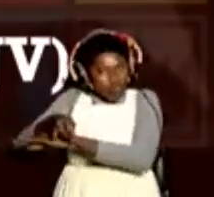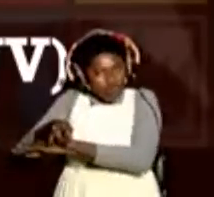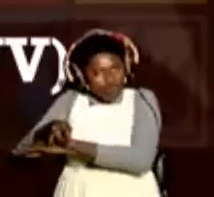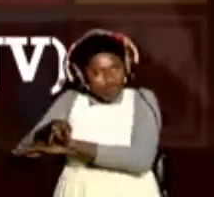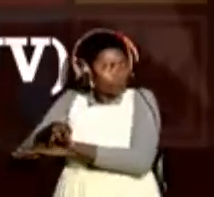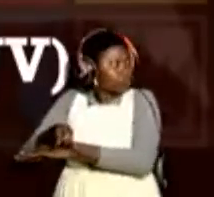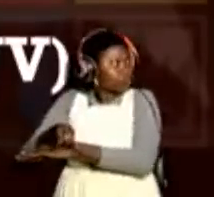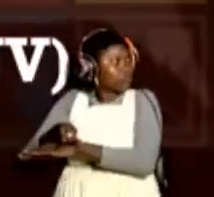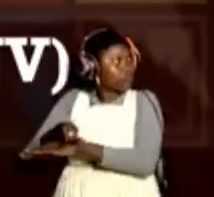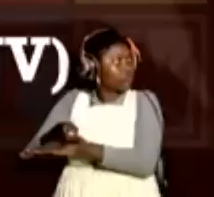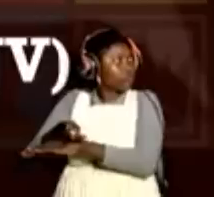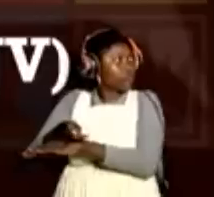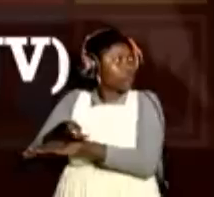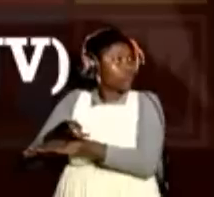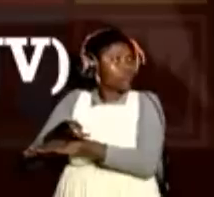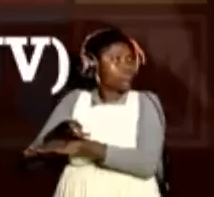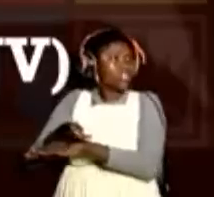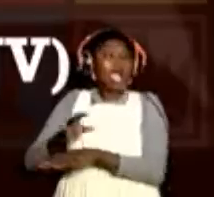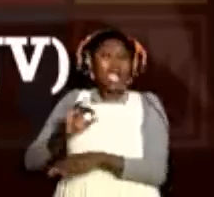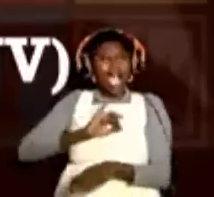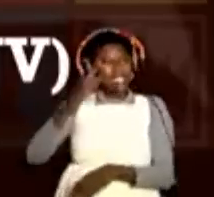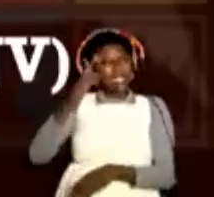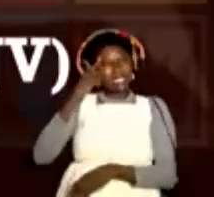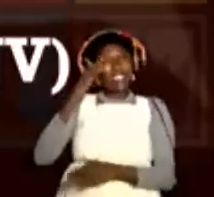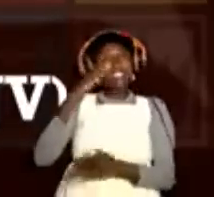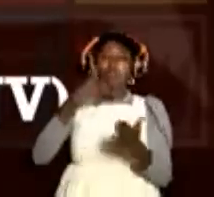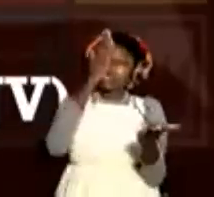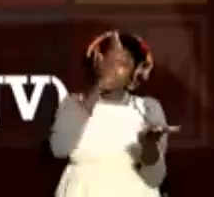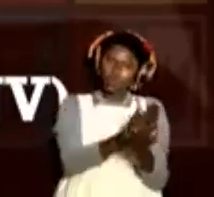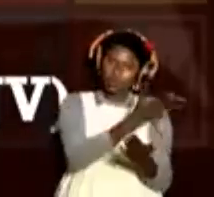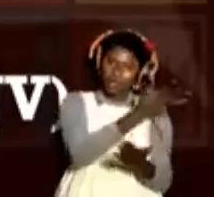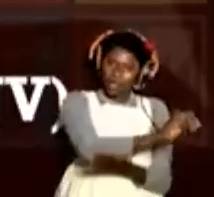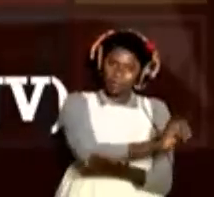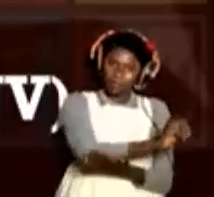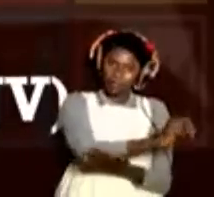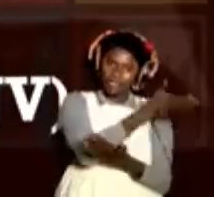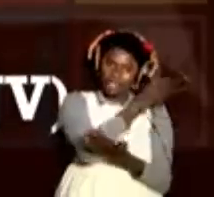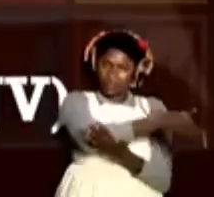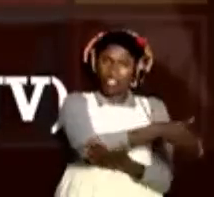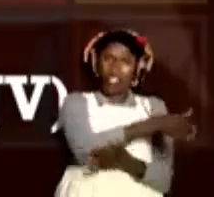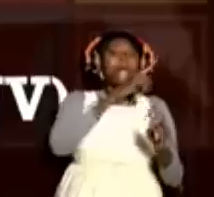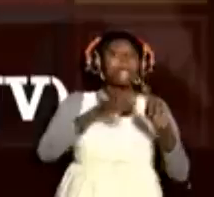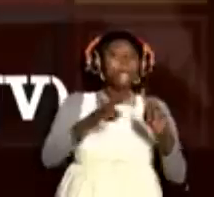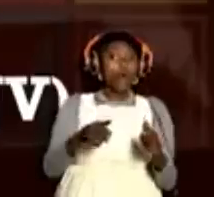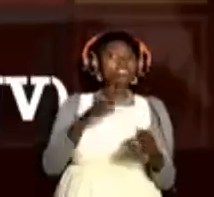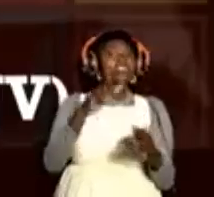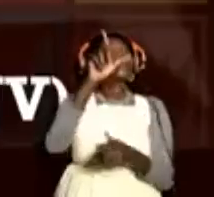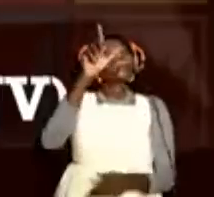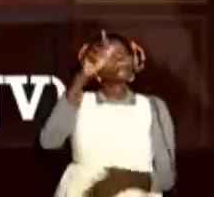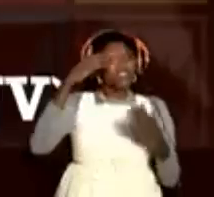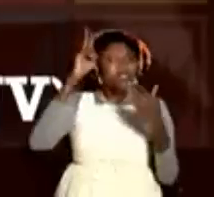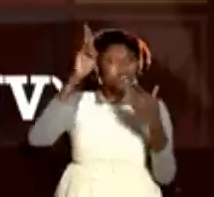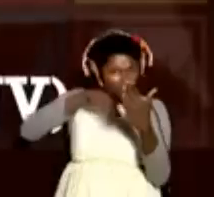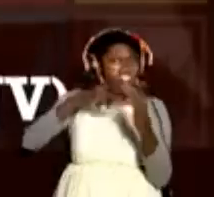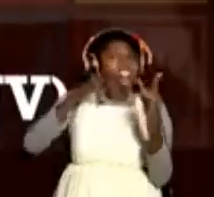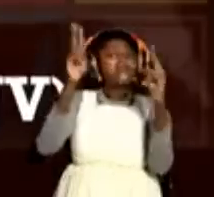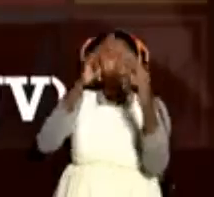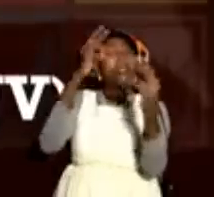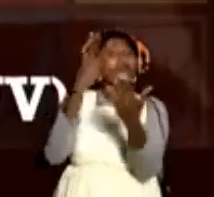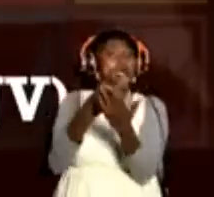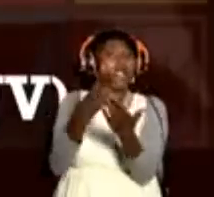ignoble use. I thought that that's where they are going to end. But I want you to read the Bible very